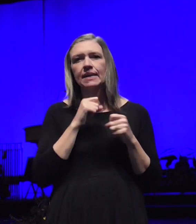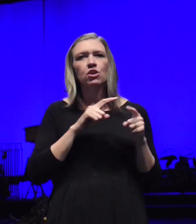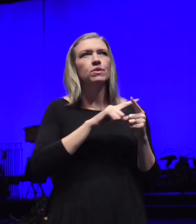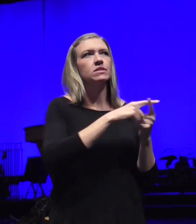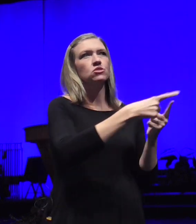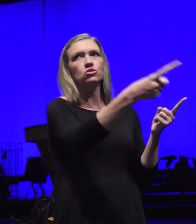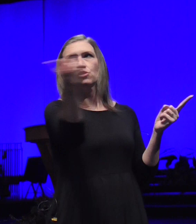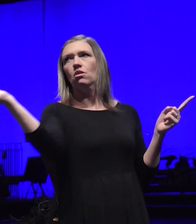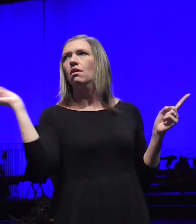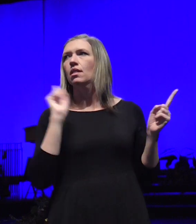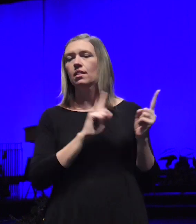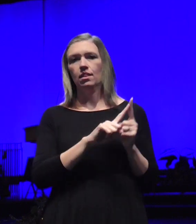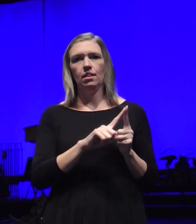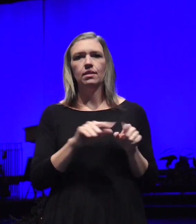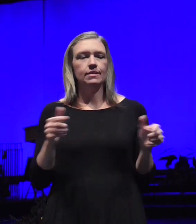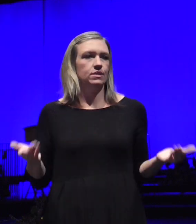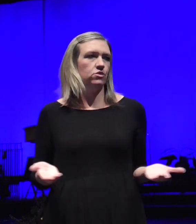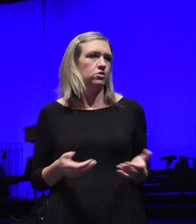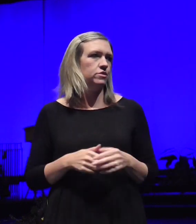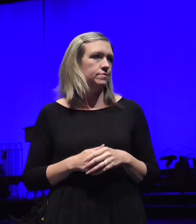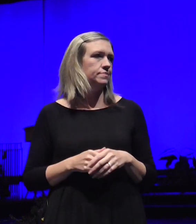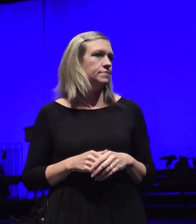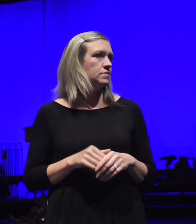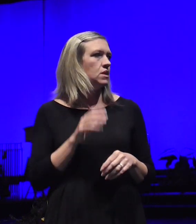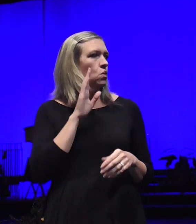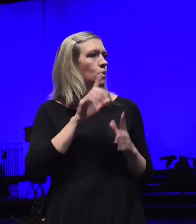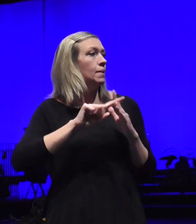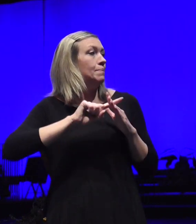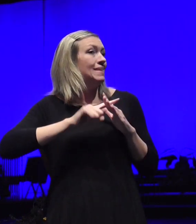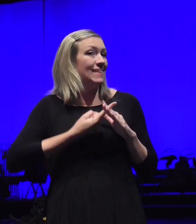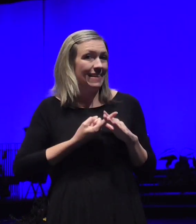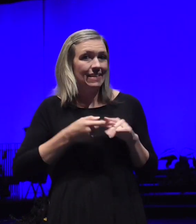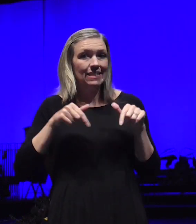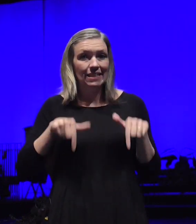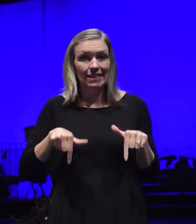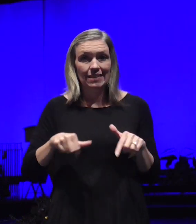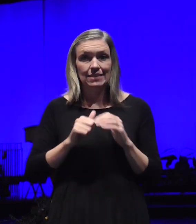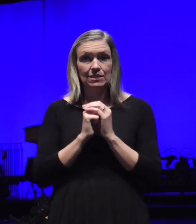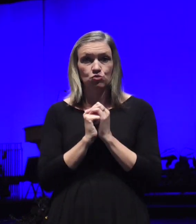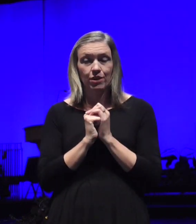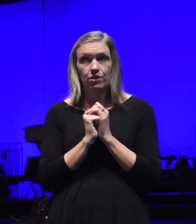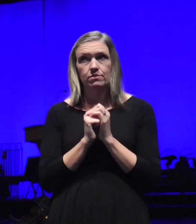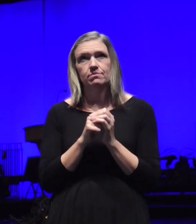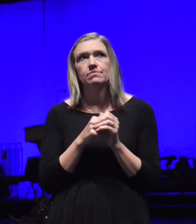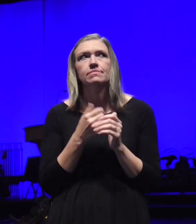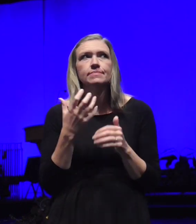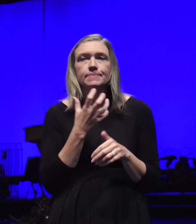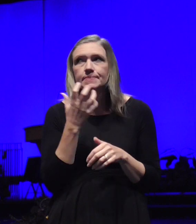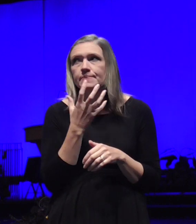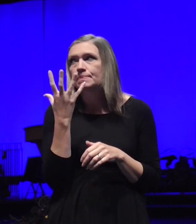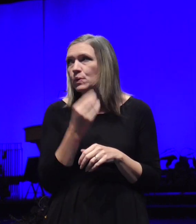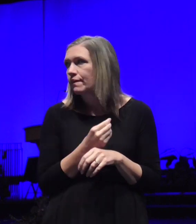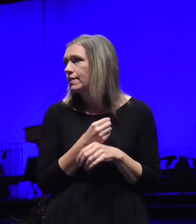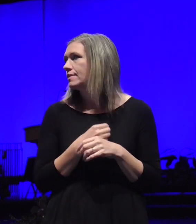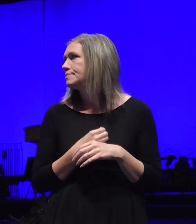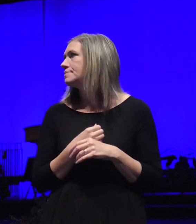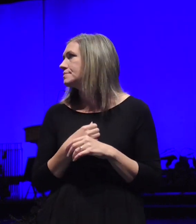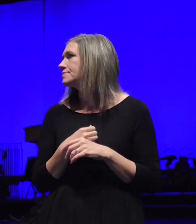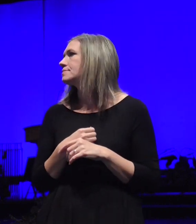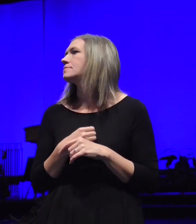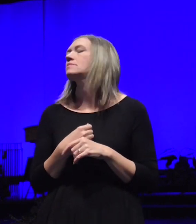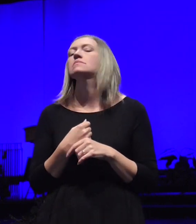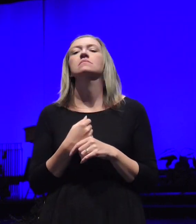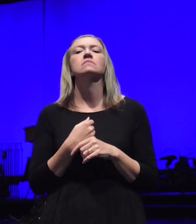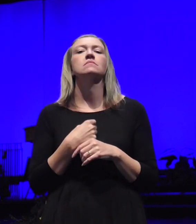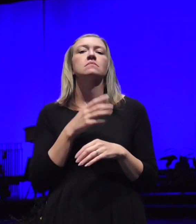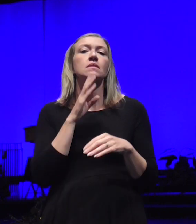we have just created here. So I will begin this prayer. This is so beautiful.